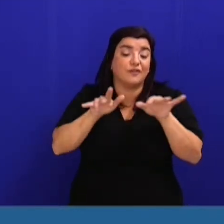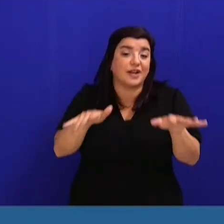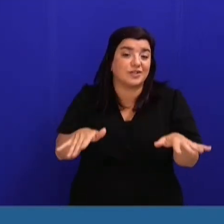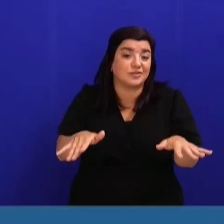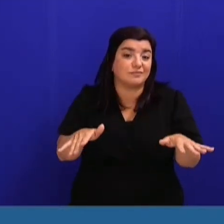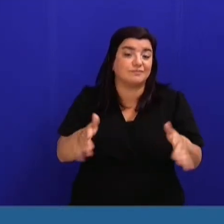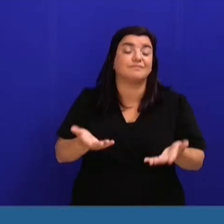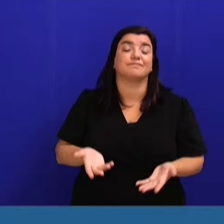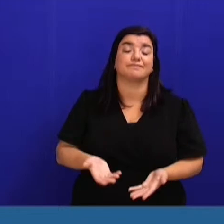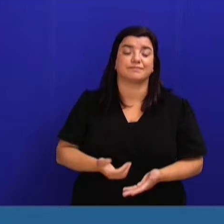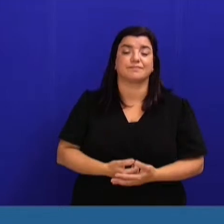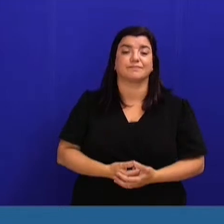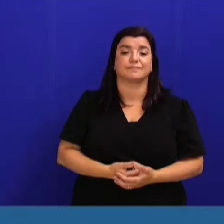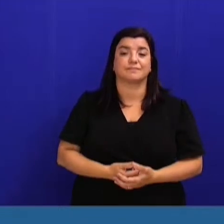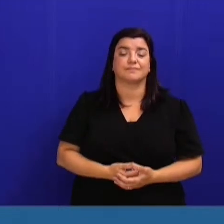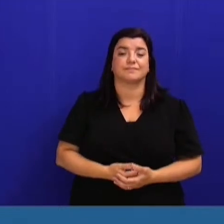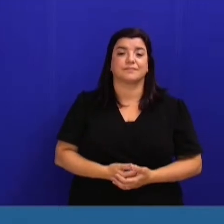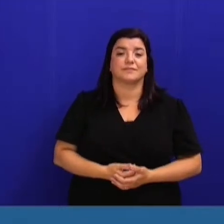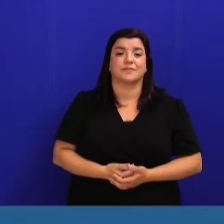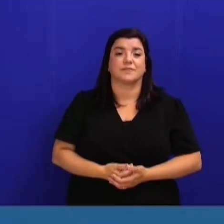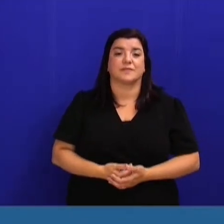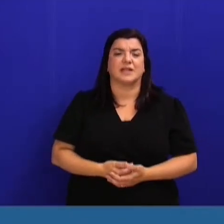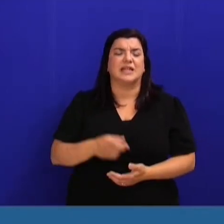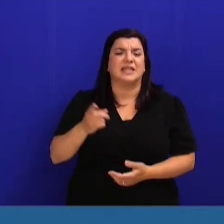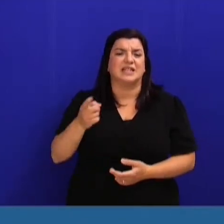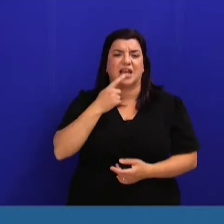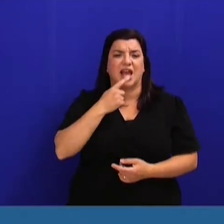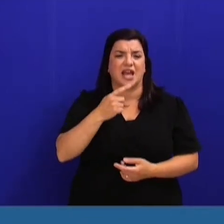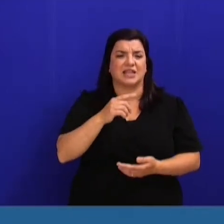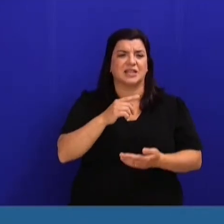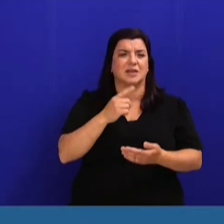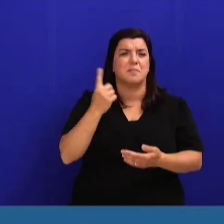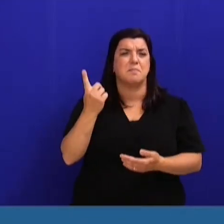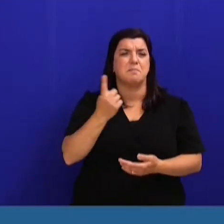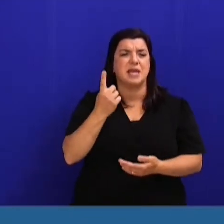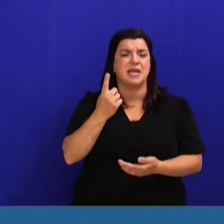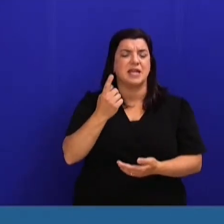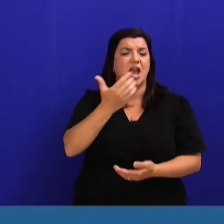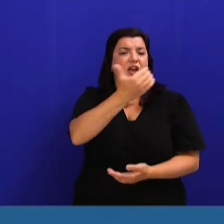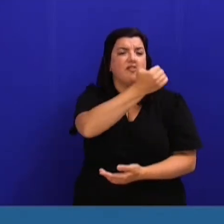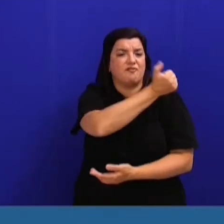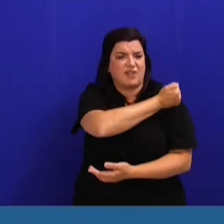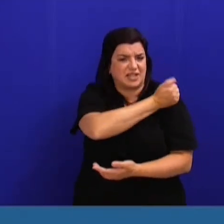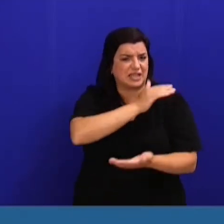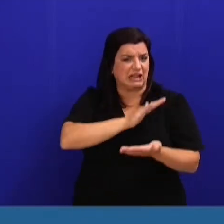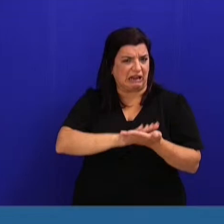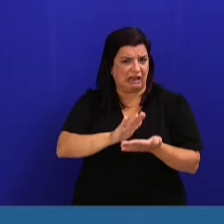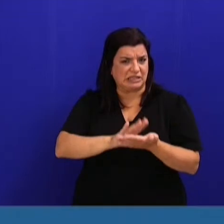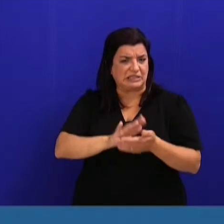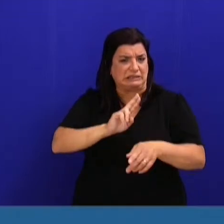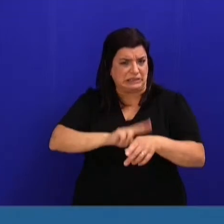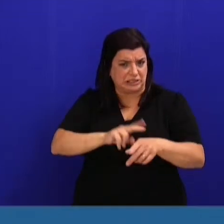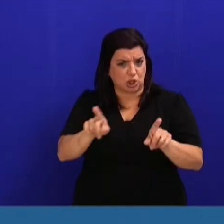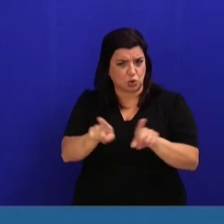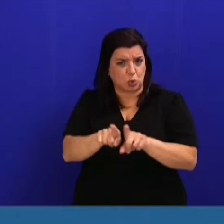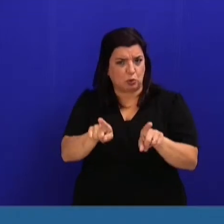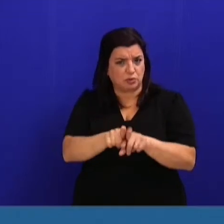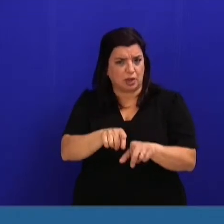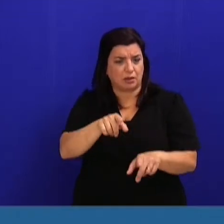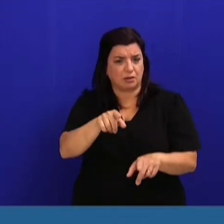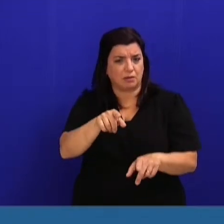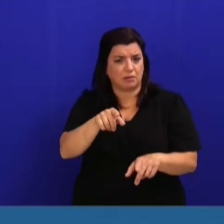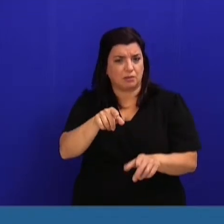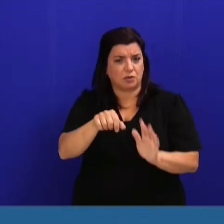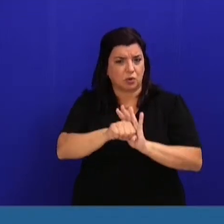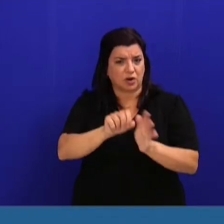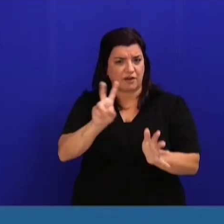Sejtni wkoll fuq każijiet li jkunu diġà għandhom il-vaccination jekk dawn jistgħu jiġu pożittivi. Aħna nkunu qegħdin insegwu